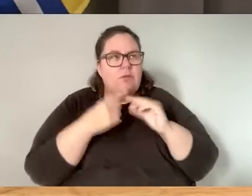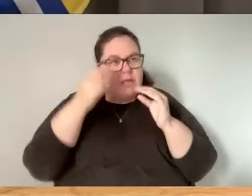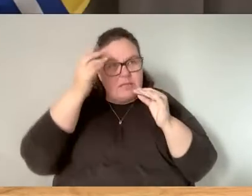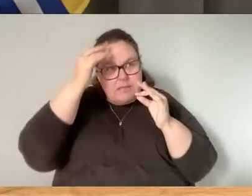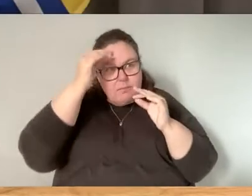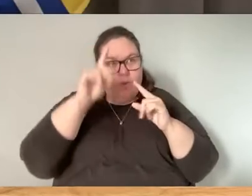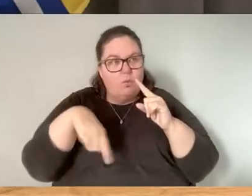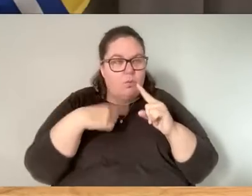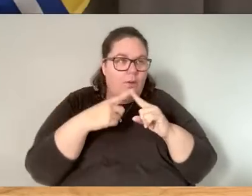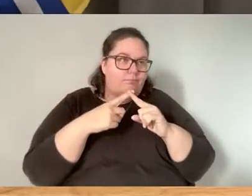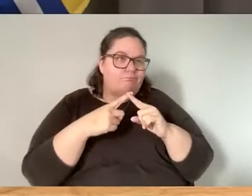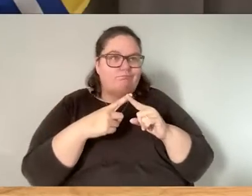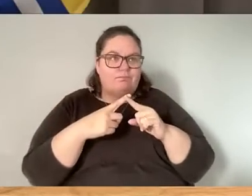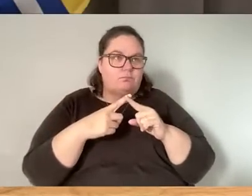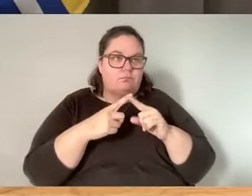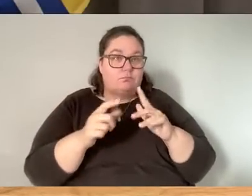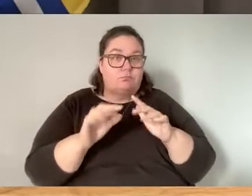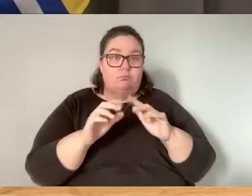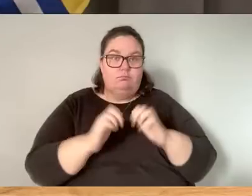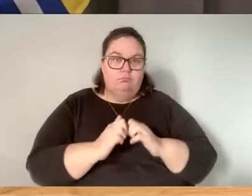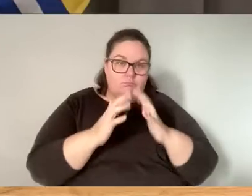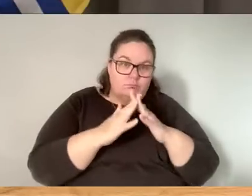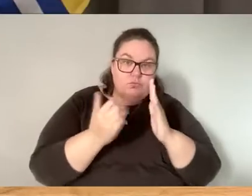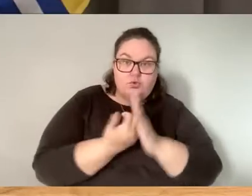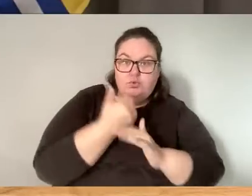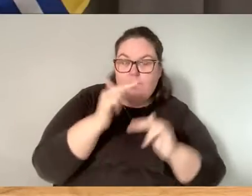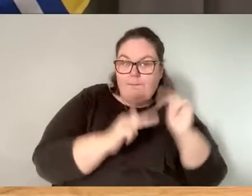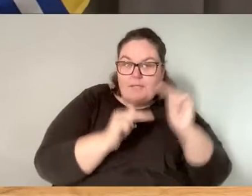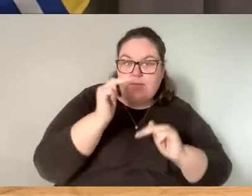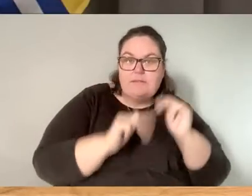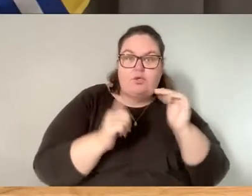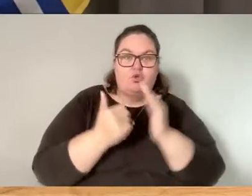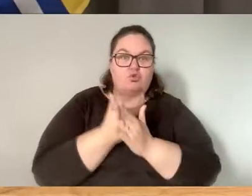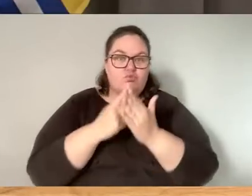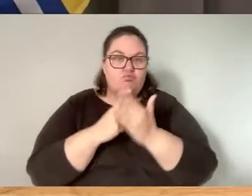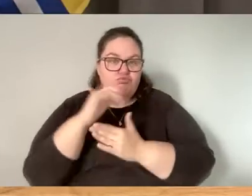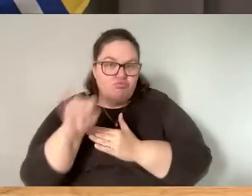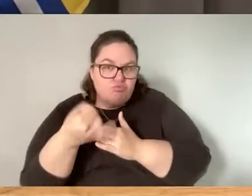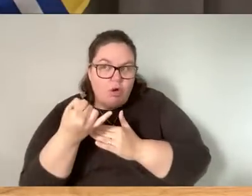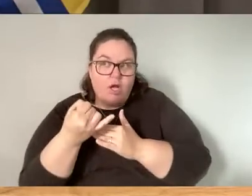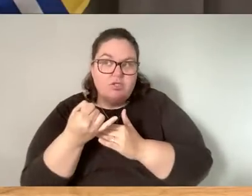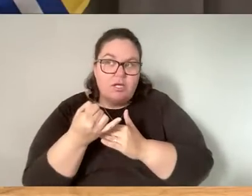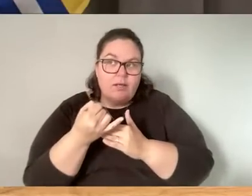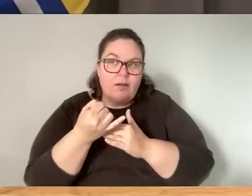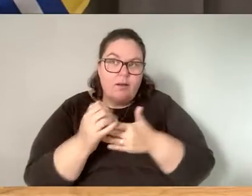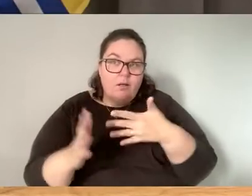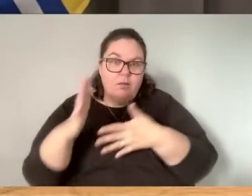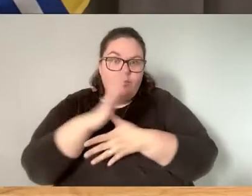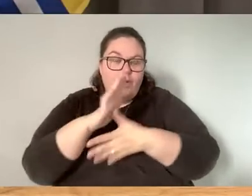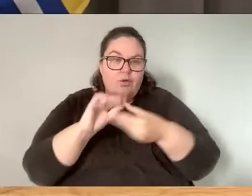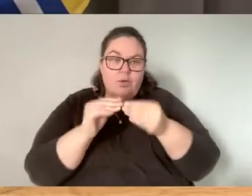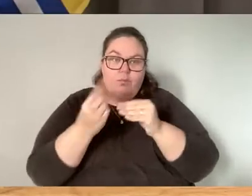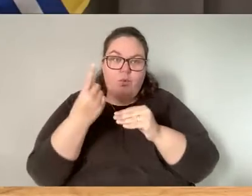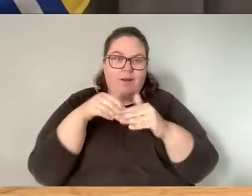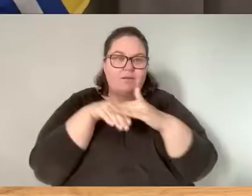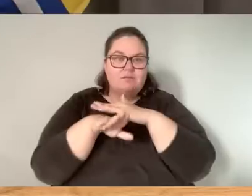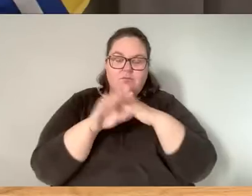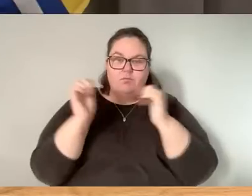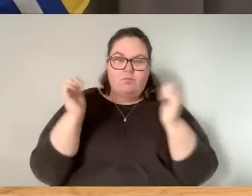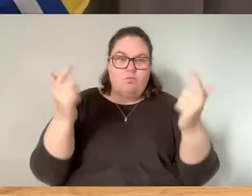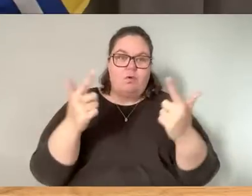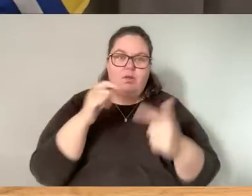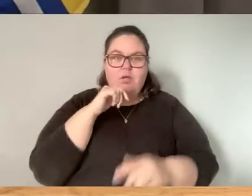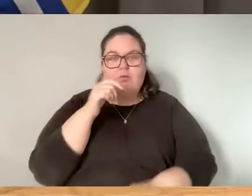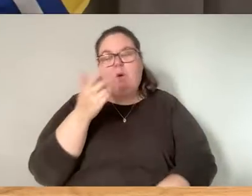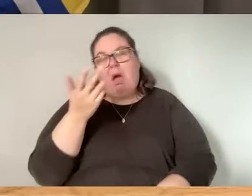to start a new building or a new project, to make sure that it's accessible for all and not just for some. And